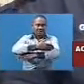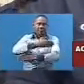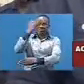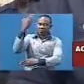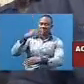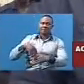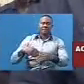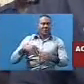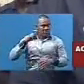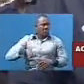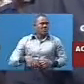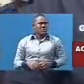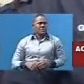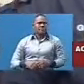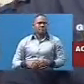roadblocks,